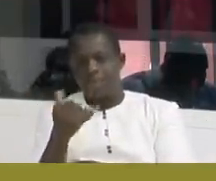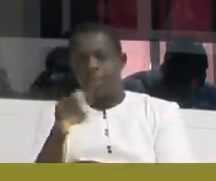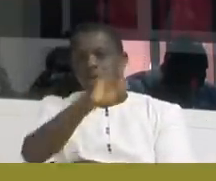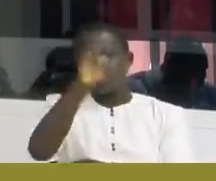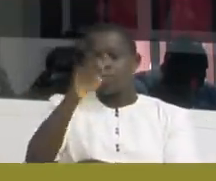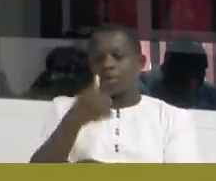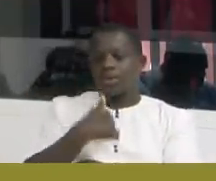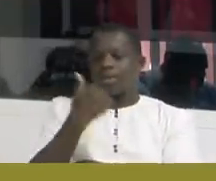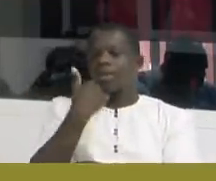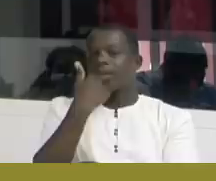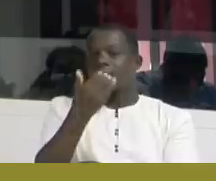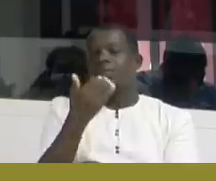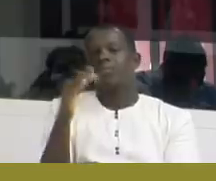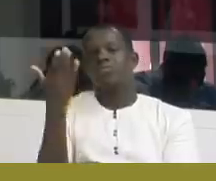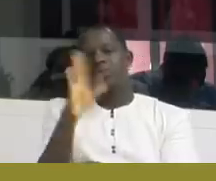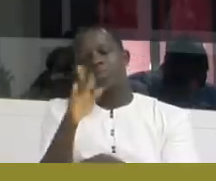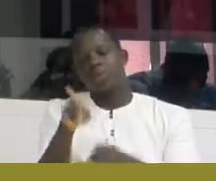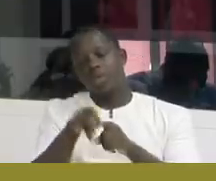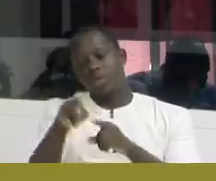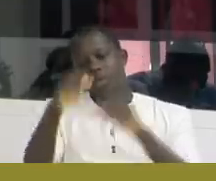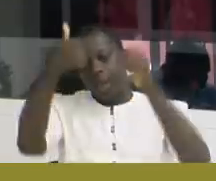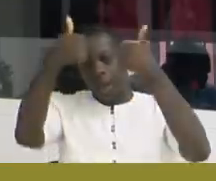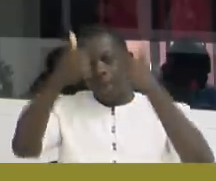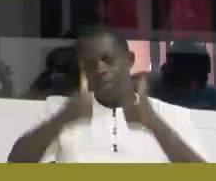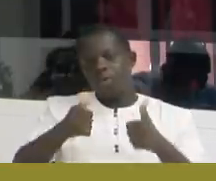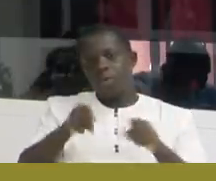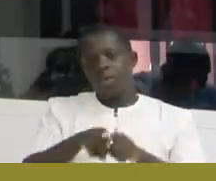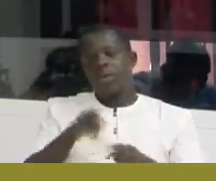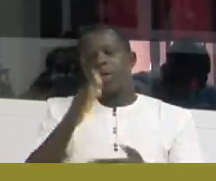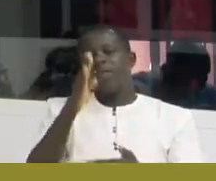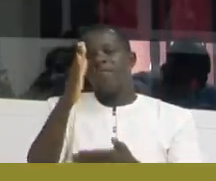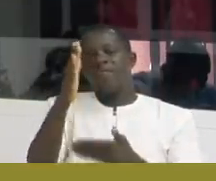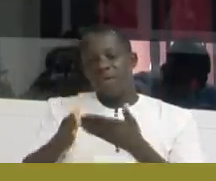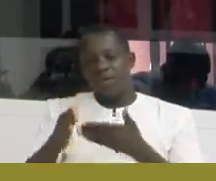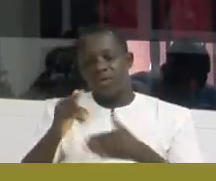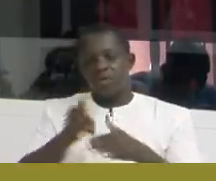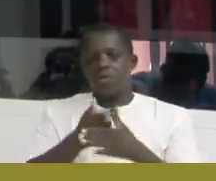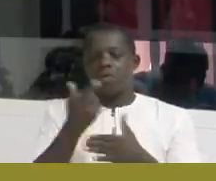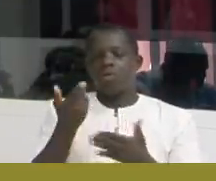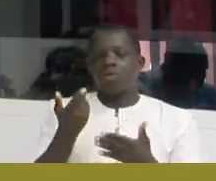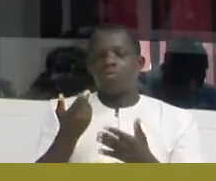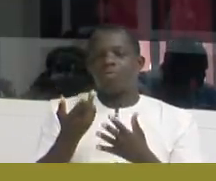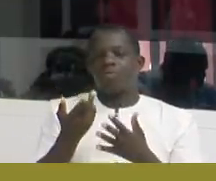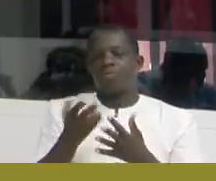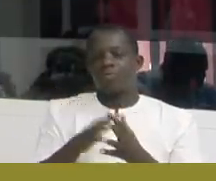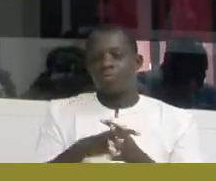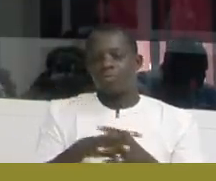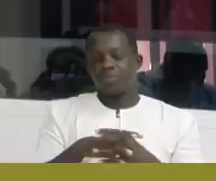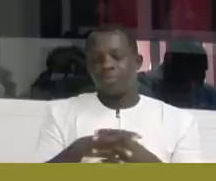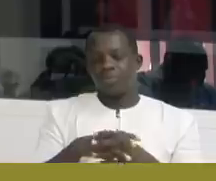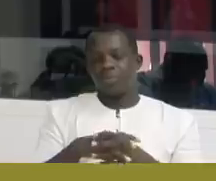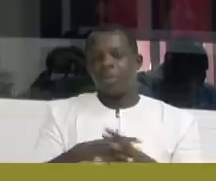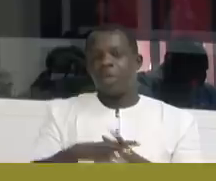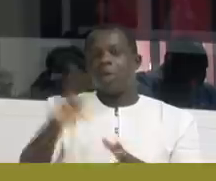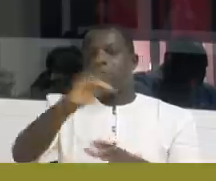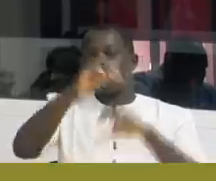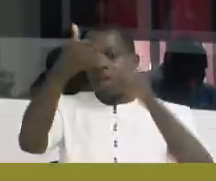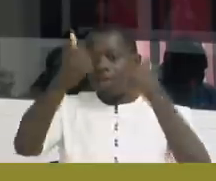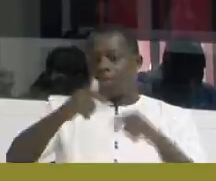is, did this happen as a matter of fact? What happened as a matter of